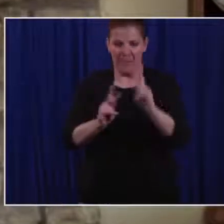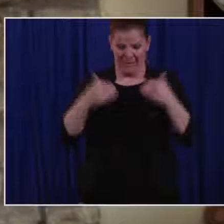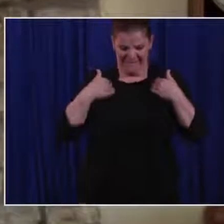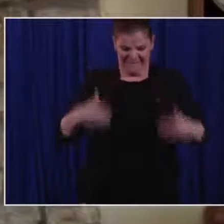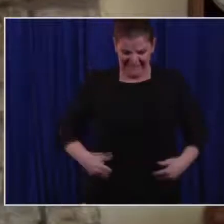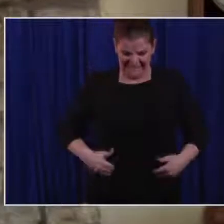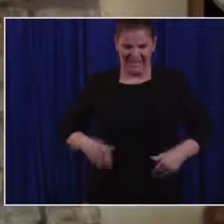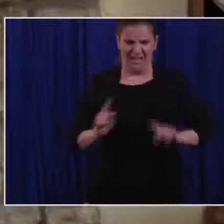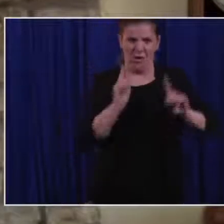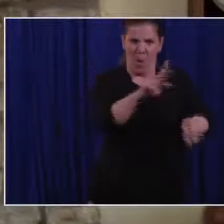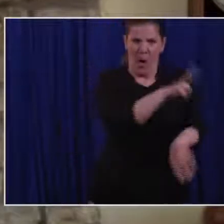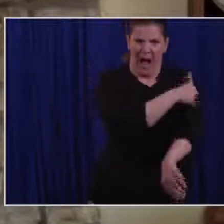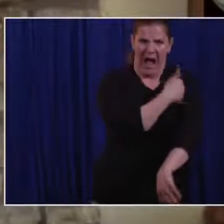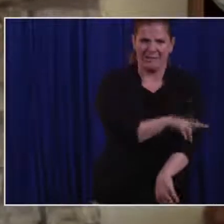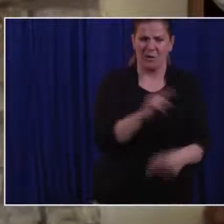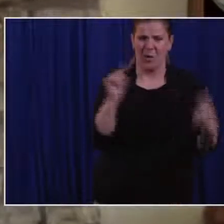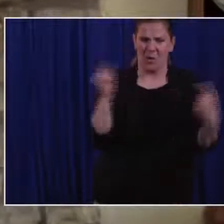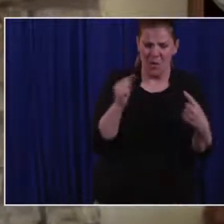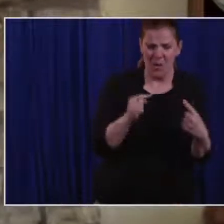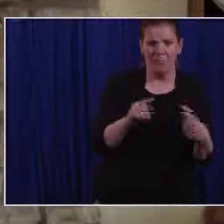result of the hazing.